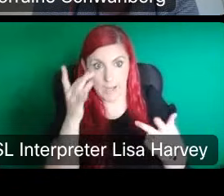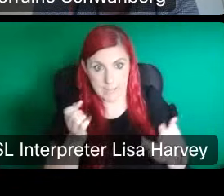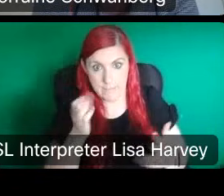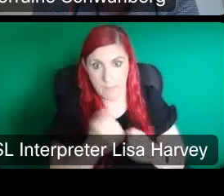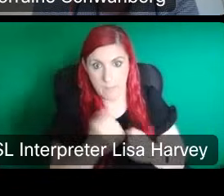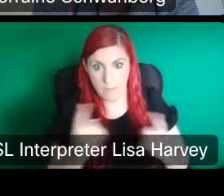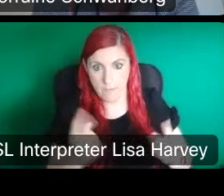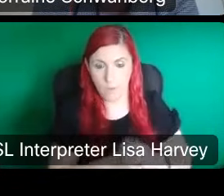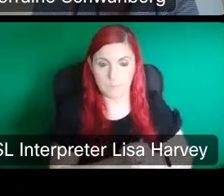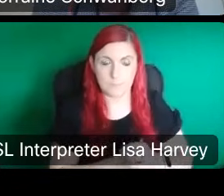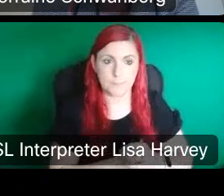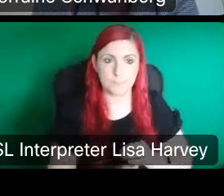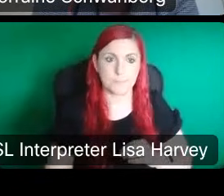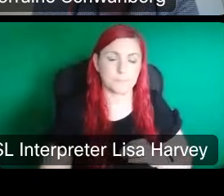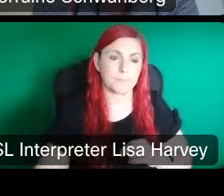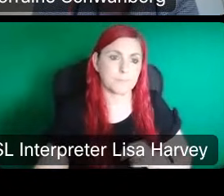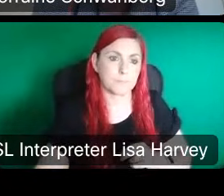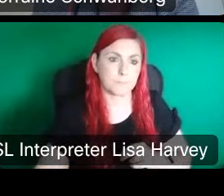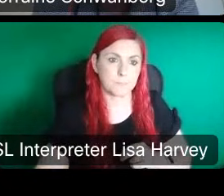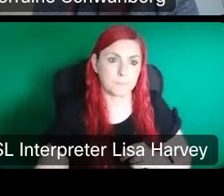Next slide.